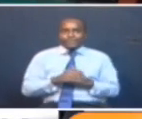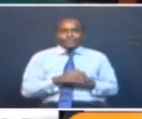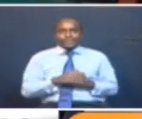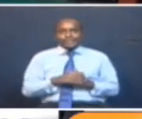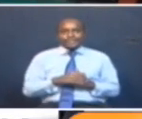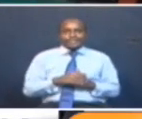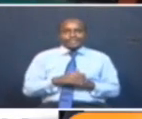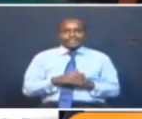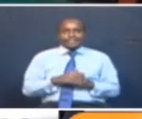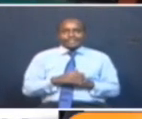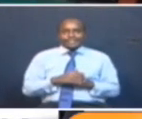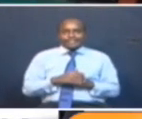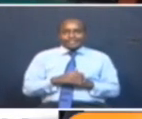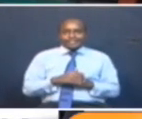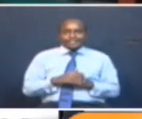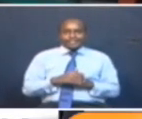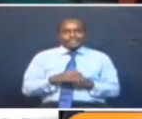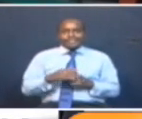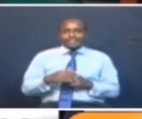Go on. Let's not many.